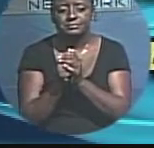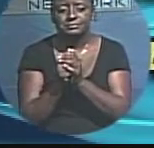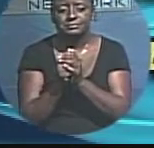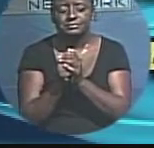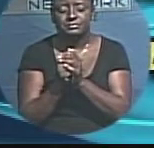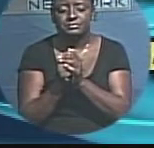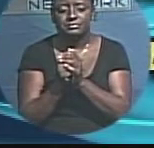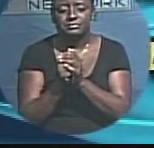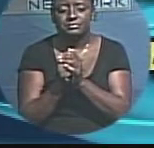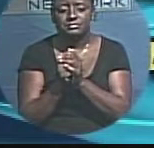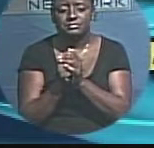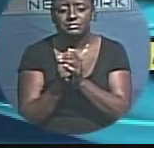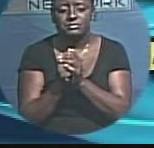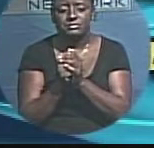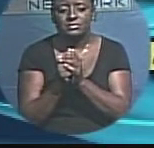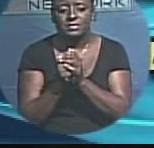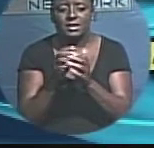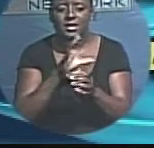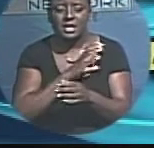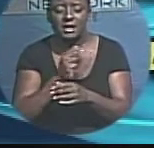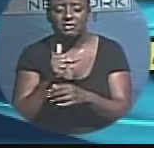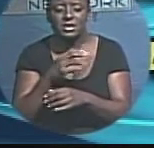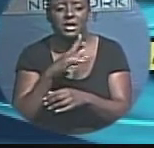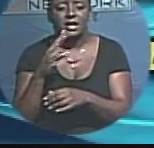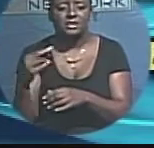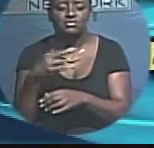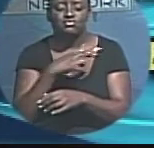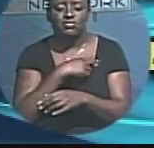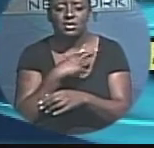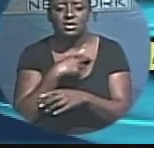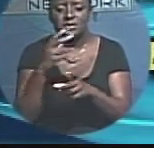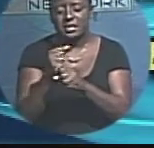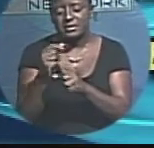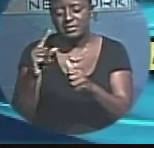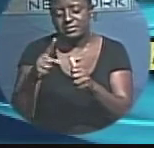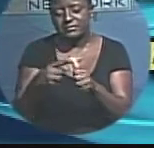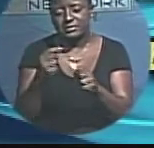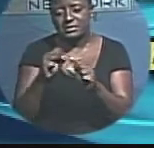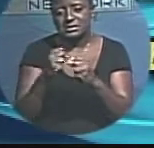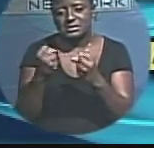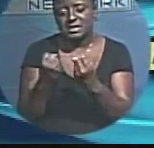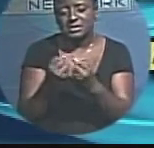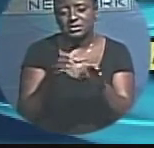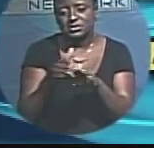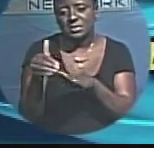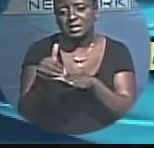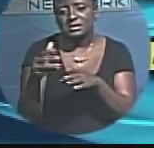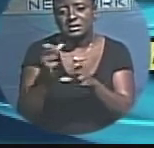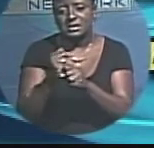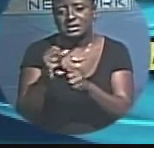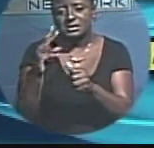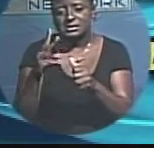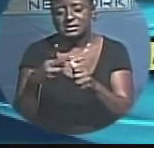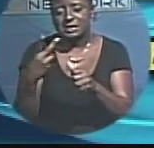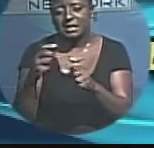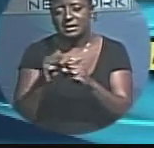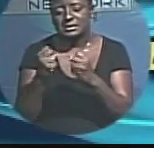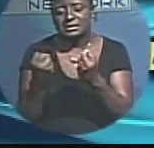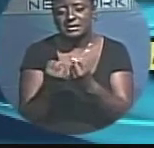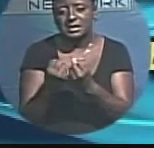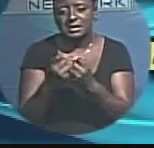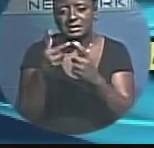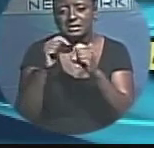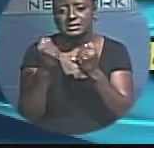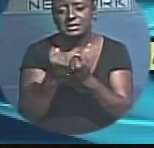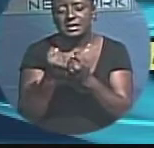Roll hitting the court to take on Pagan and Burke. Carey and Roll taking the first set 6-3, the Jamaicans taking the second set 6-1, so it really came down to that last one. Team